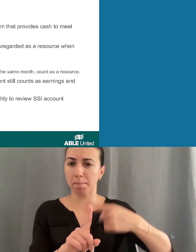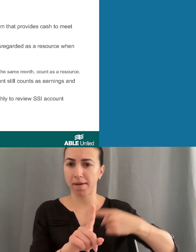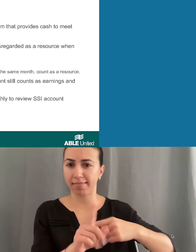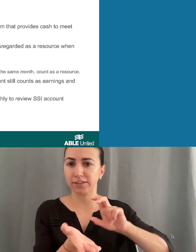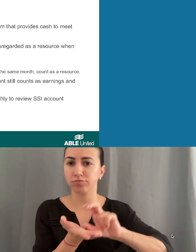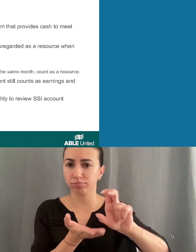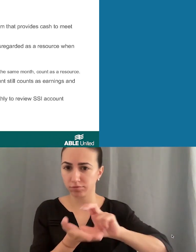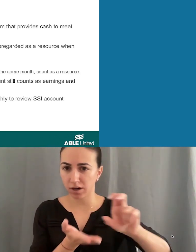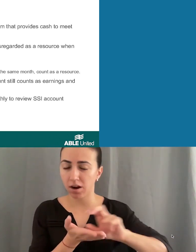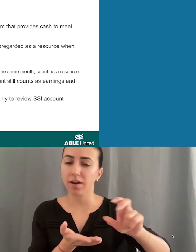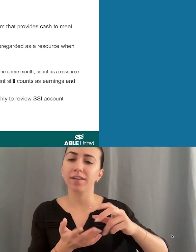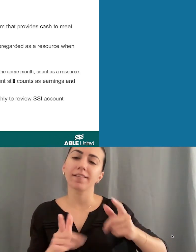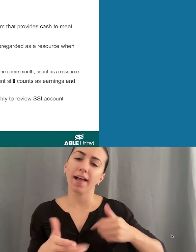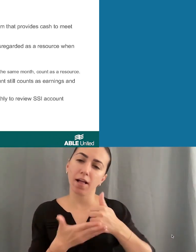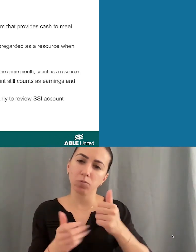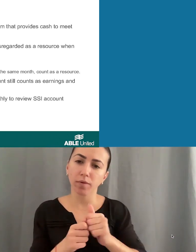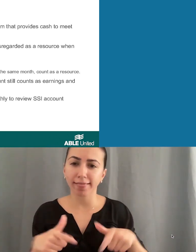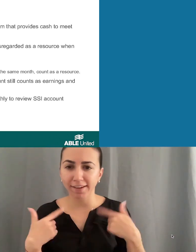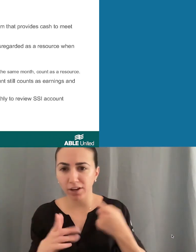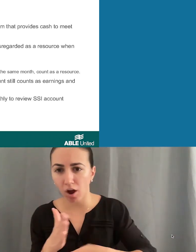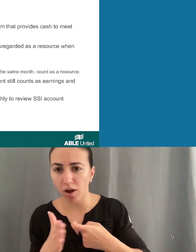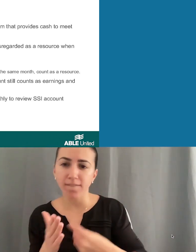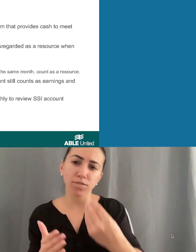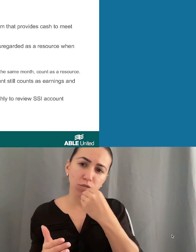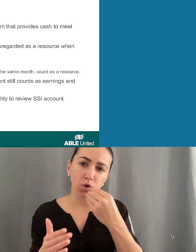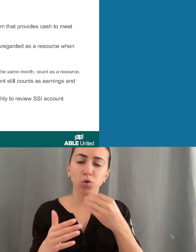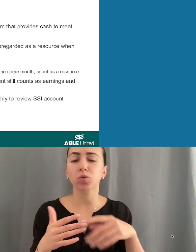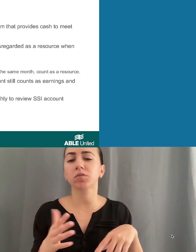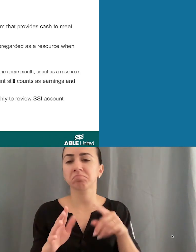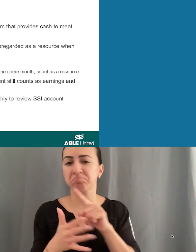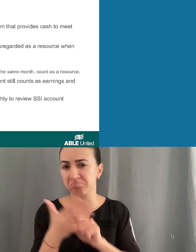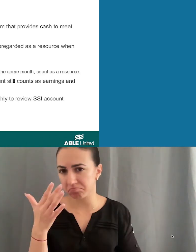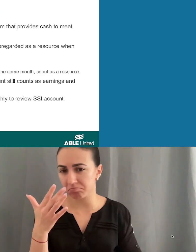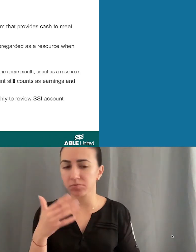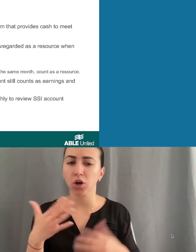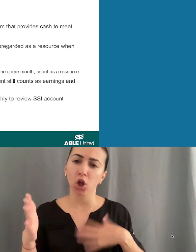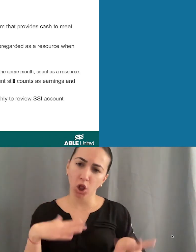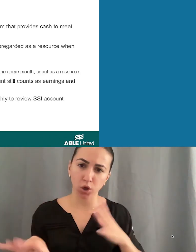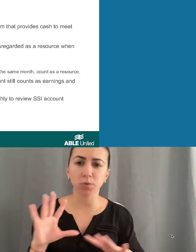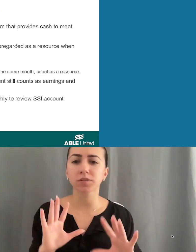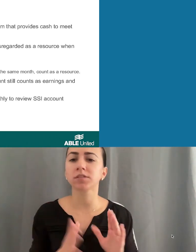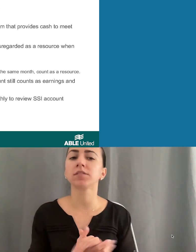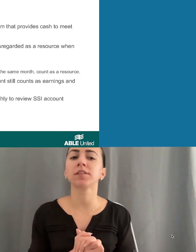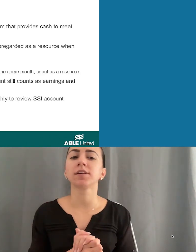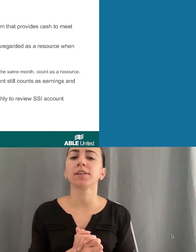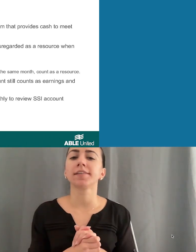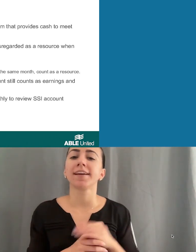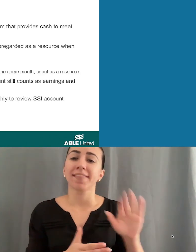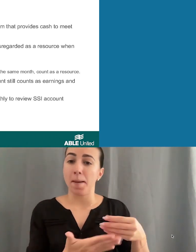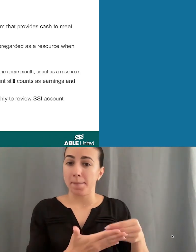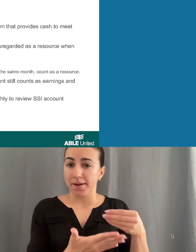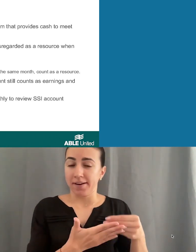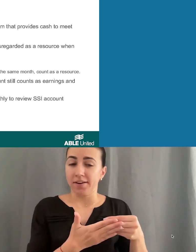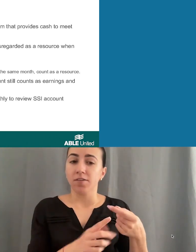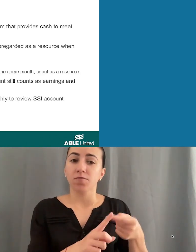helps pay for basic living expenses like housing, food, and shelter, clothing as well. Generally, funds